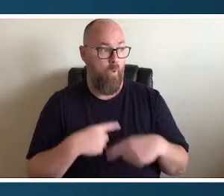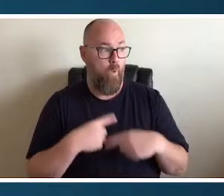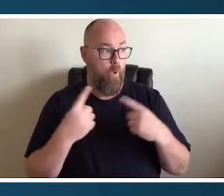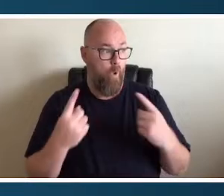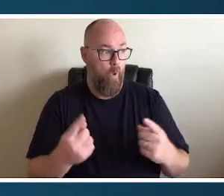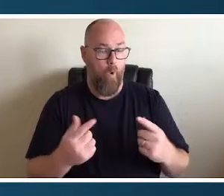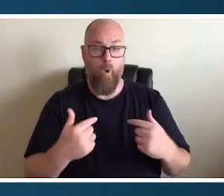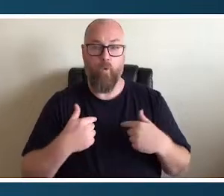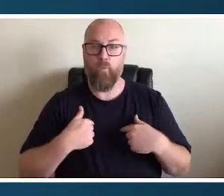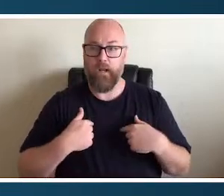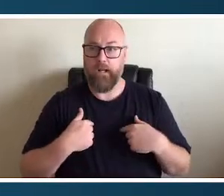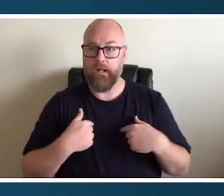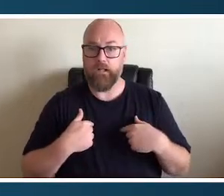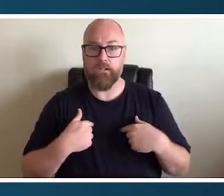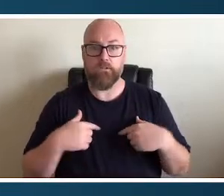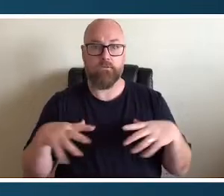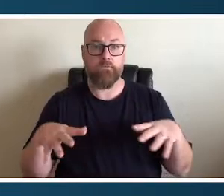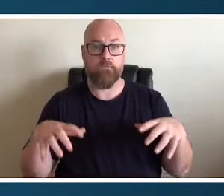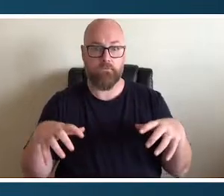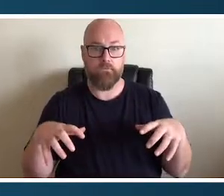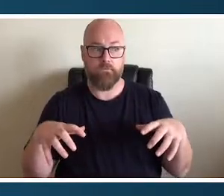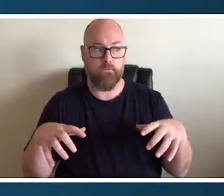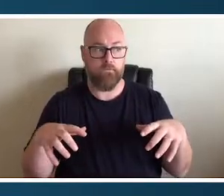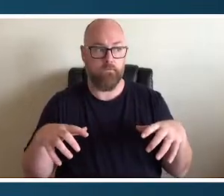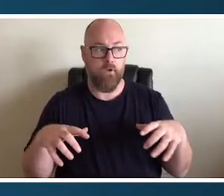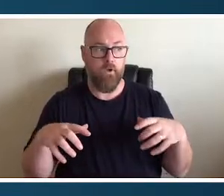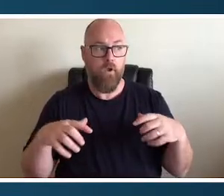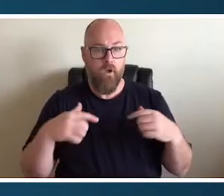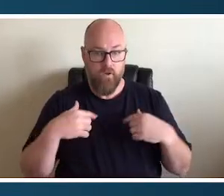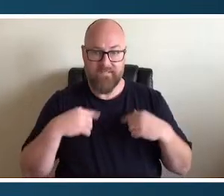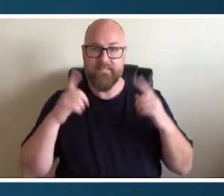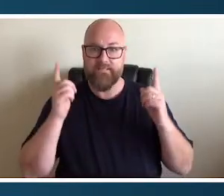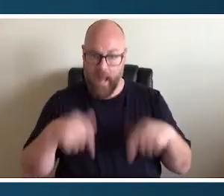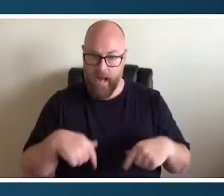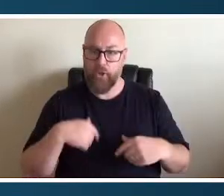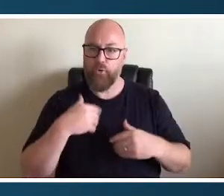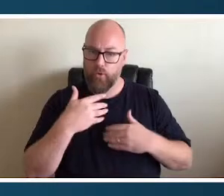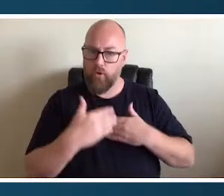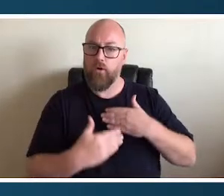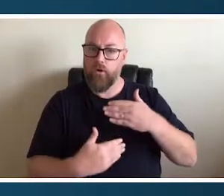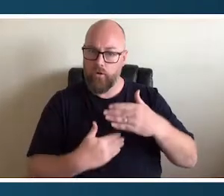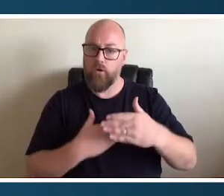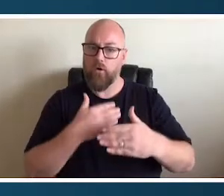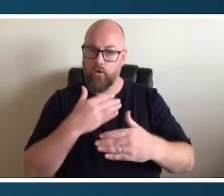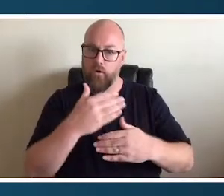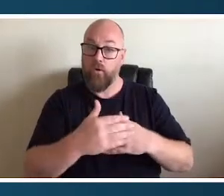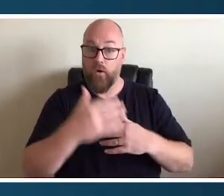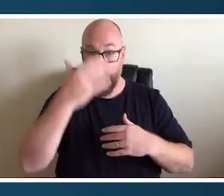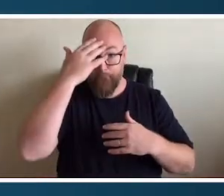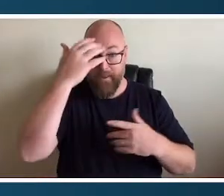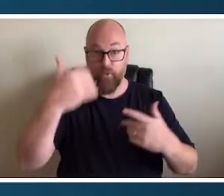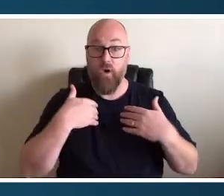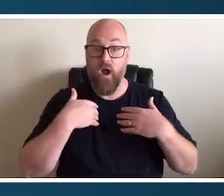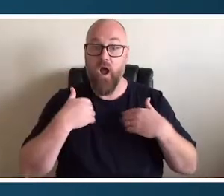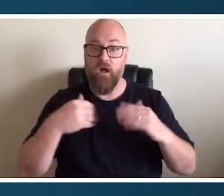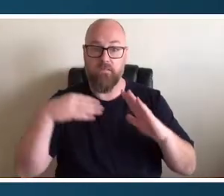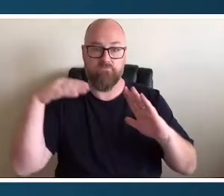and we have started to walk towards a mental health pandemic for which we are largely